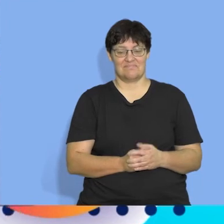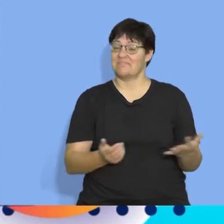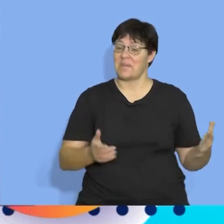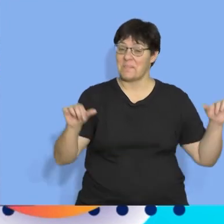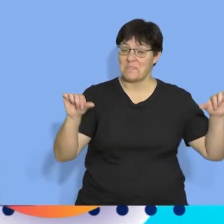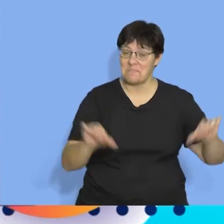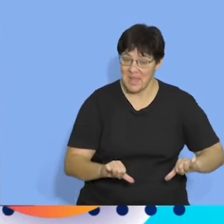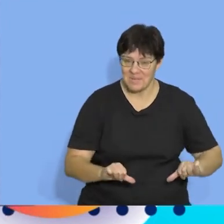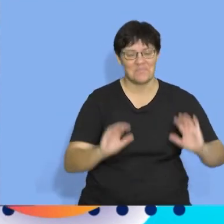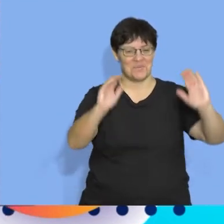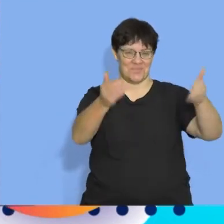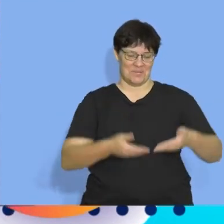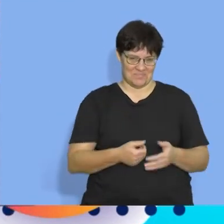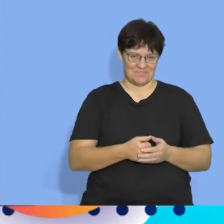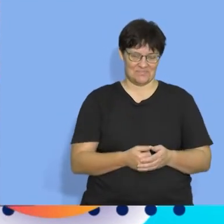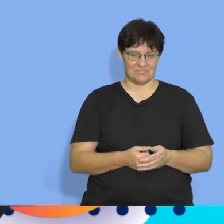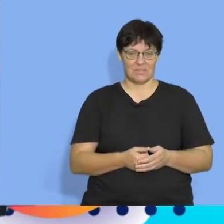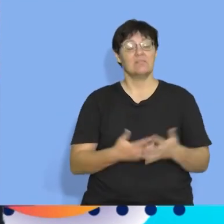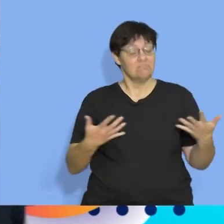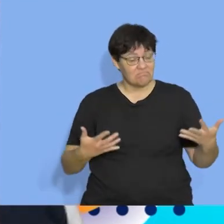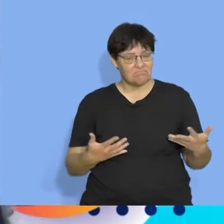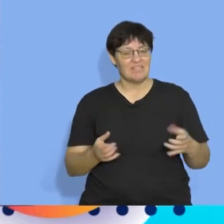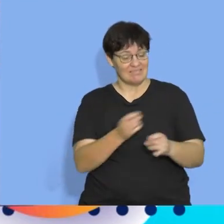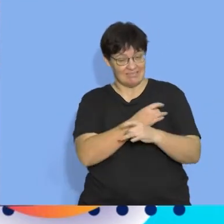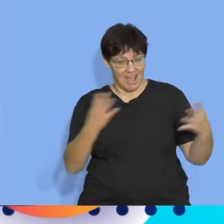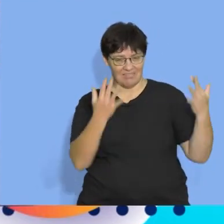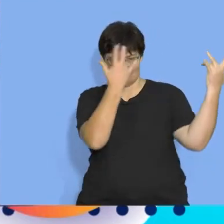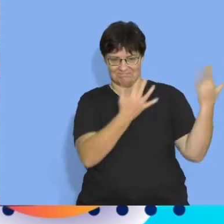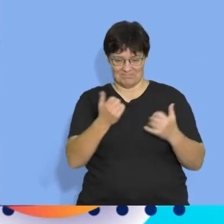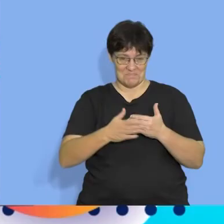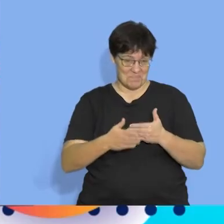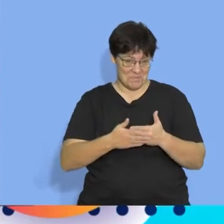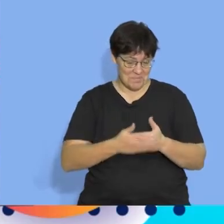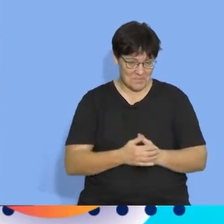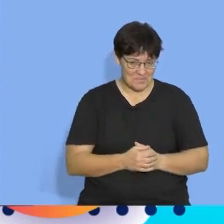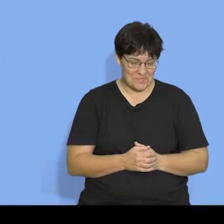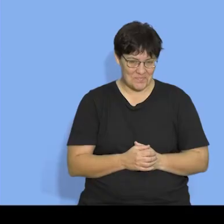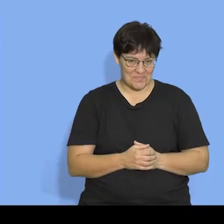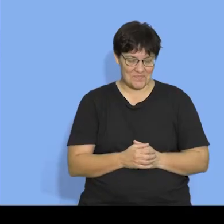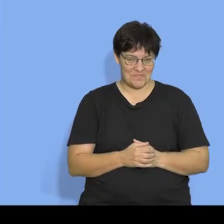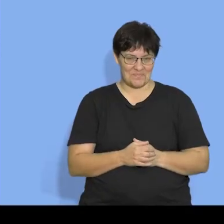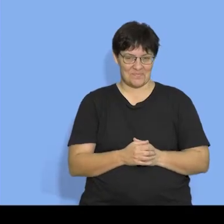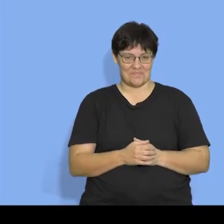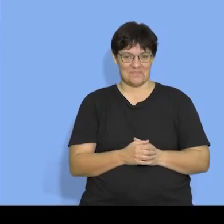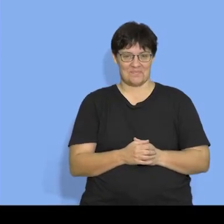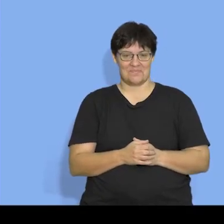Welcome back, everyone. Let's dive straight into more calculations, okay?